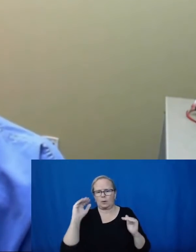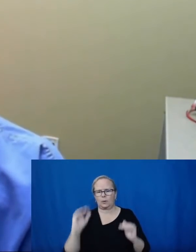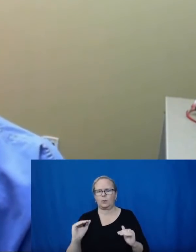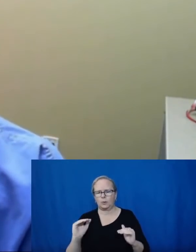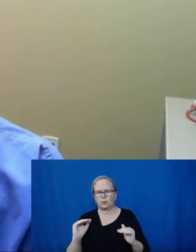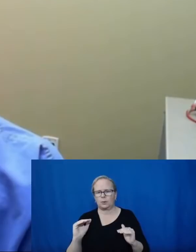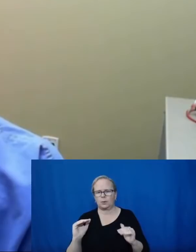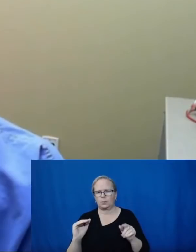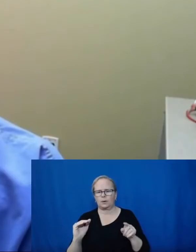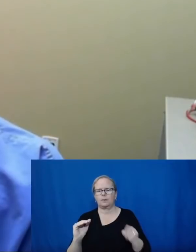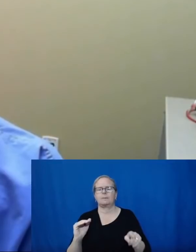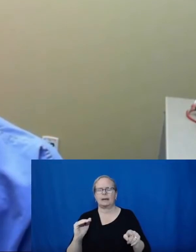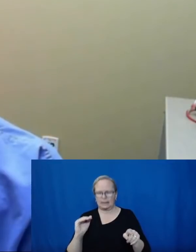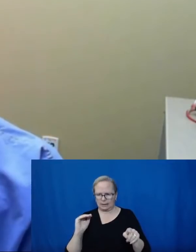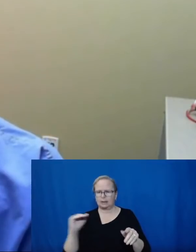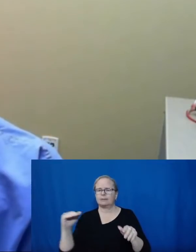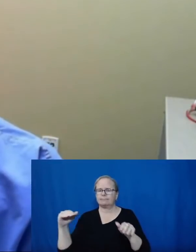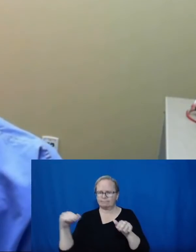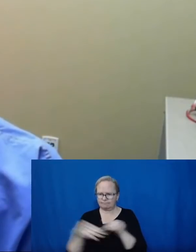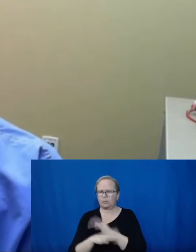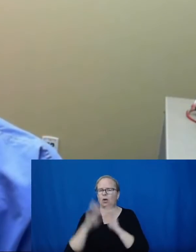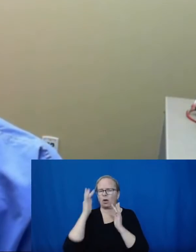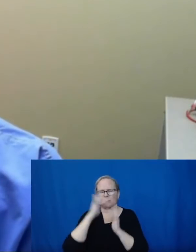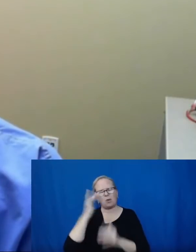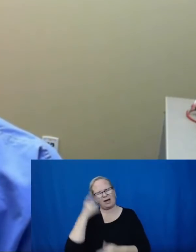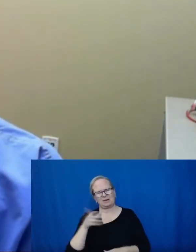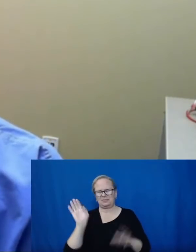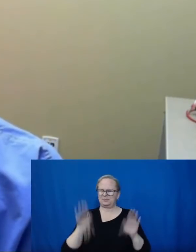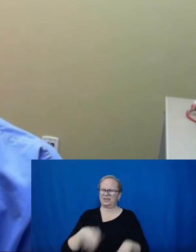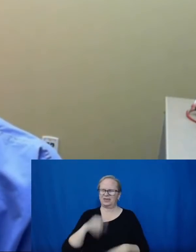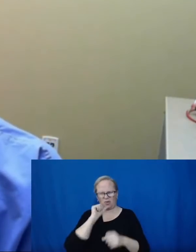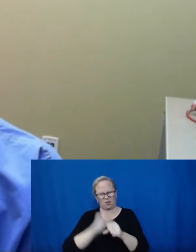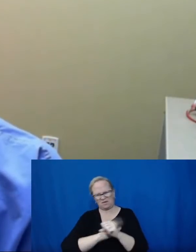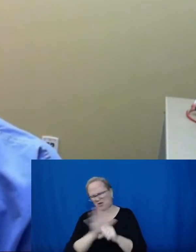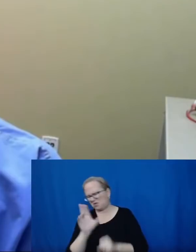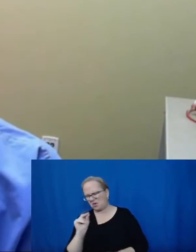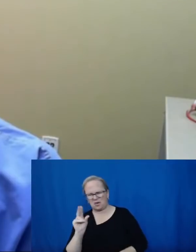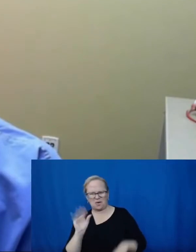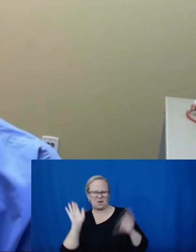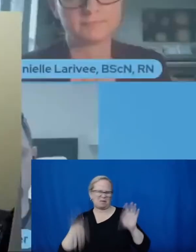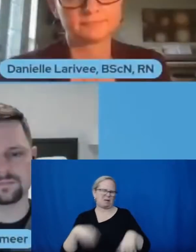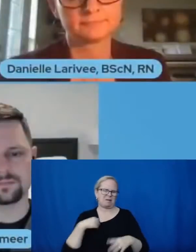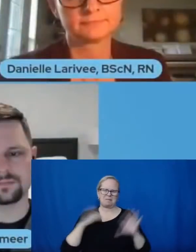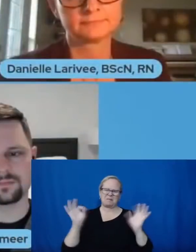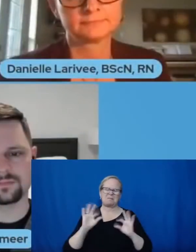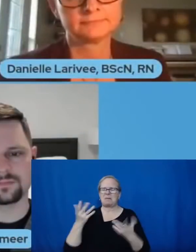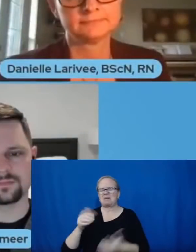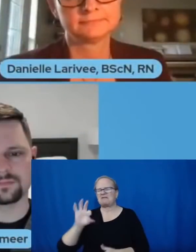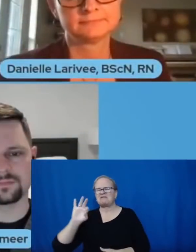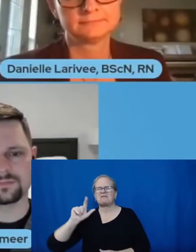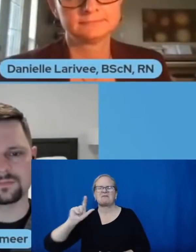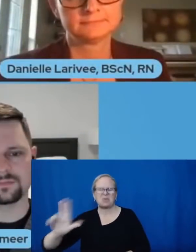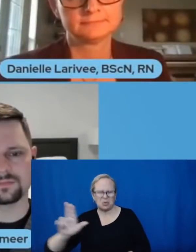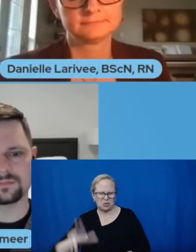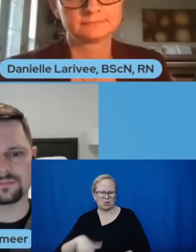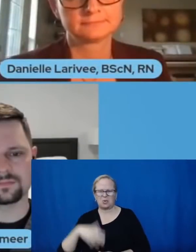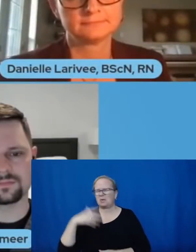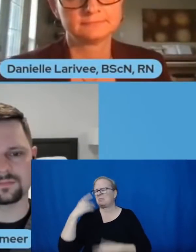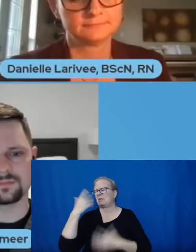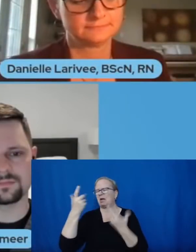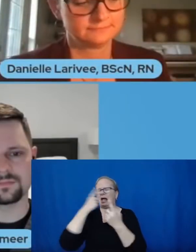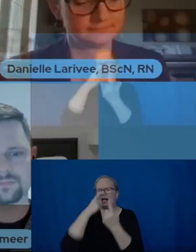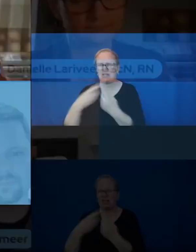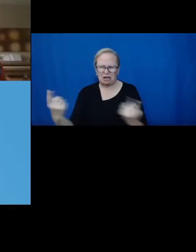be a little bit hostile towards, this isn't COVID, this is something else, that this is the flu, this is an allergic reaction